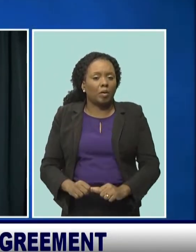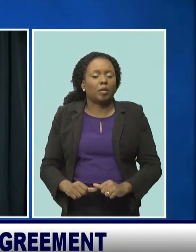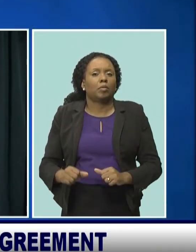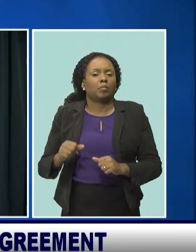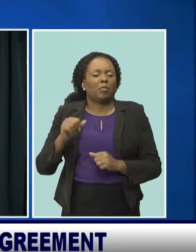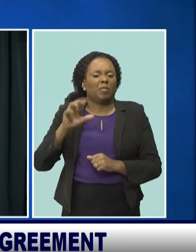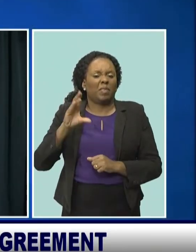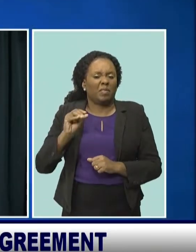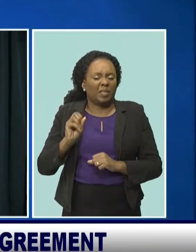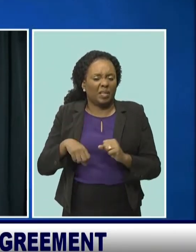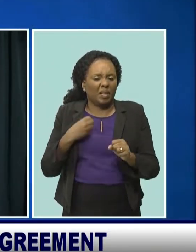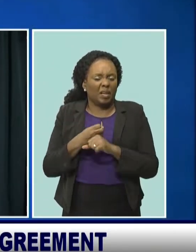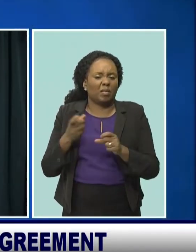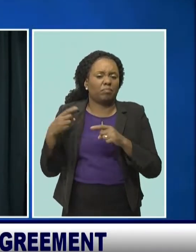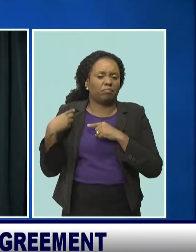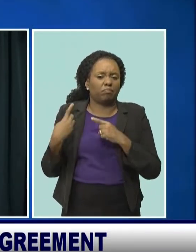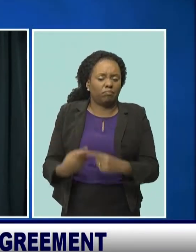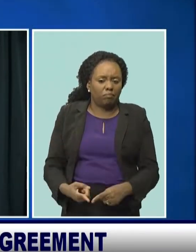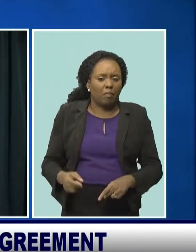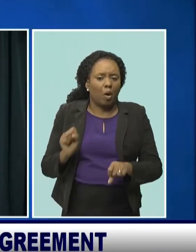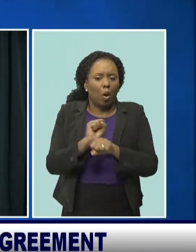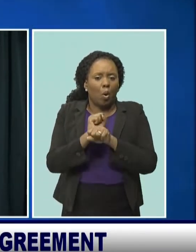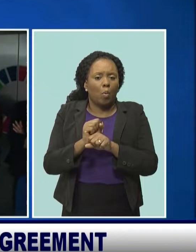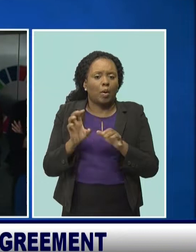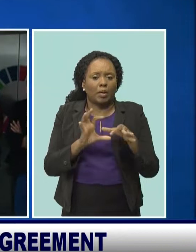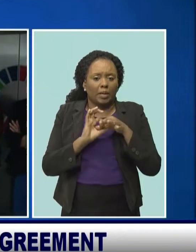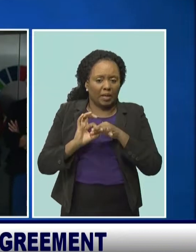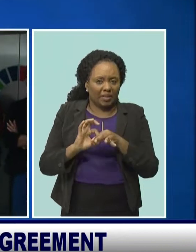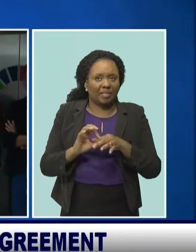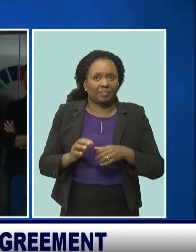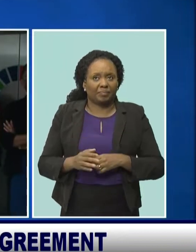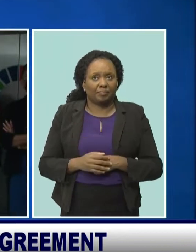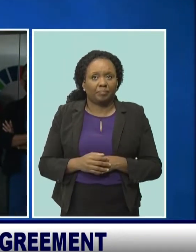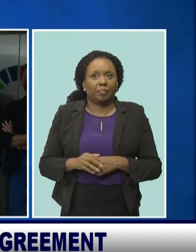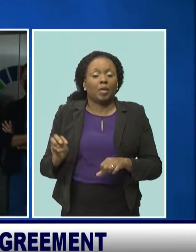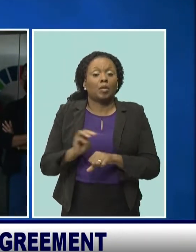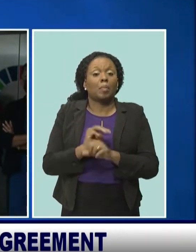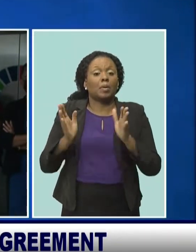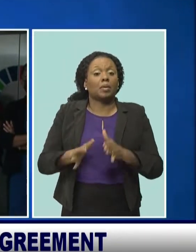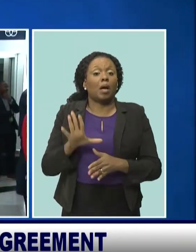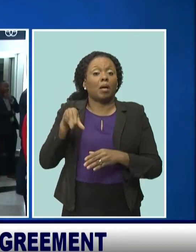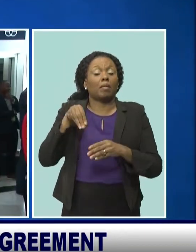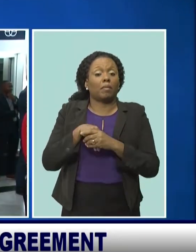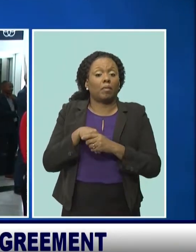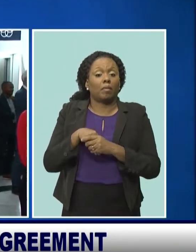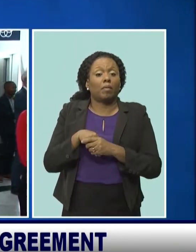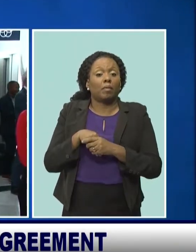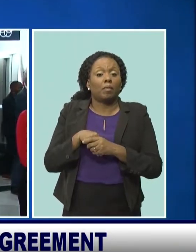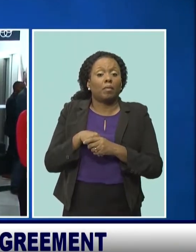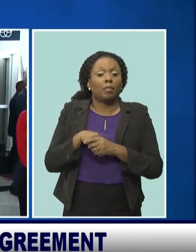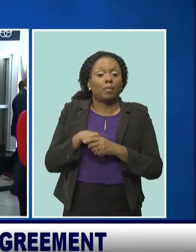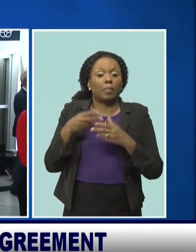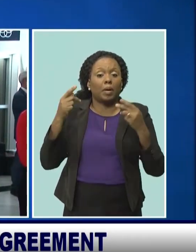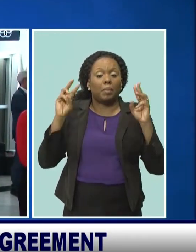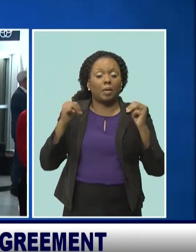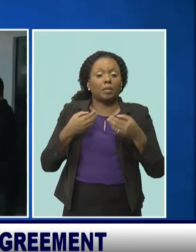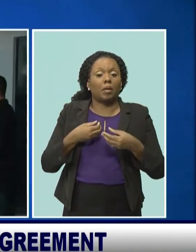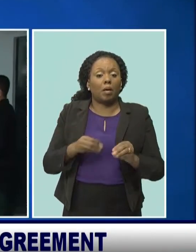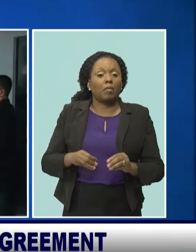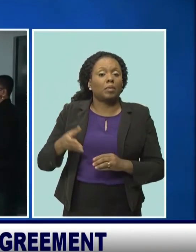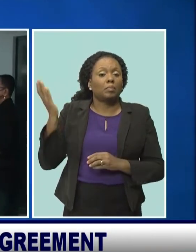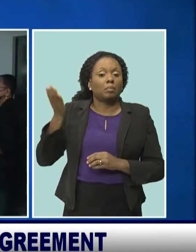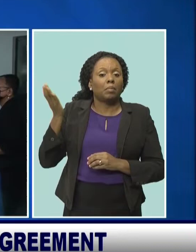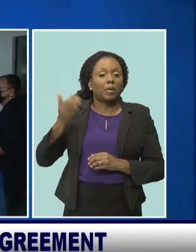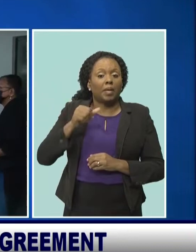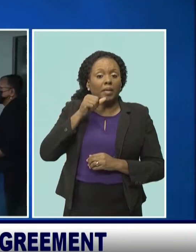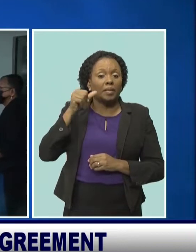by Minister in the Prime Minister's office, Senator Dr. Chantal Munro-Knight. She was speaking on United Nations Day yesterday as the agency